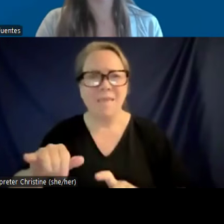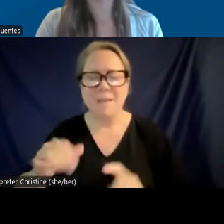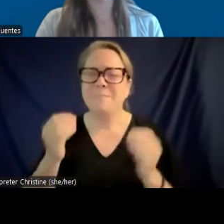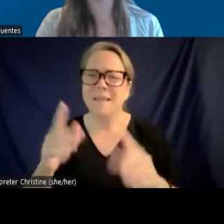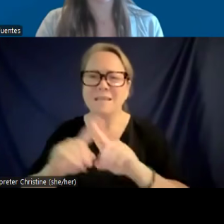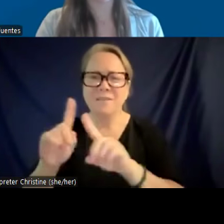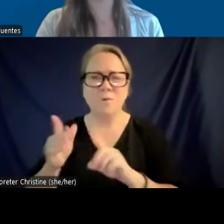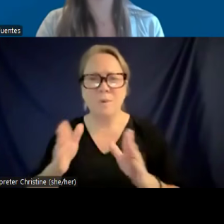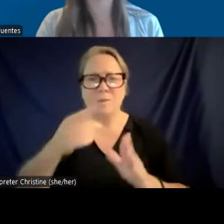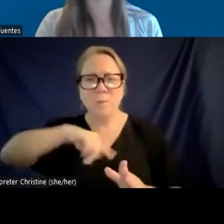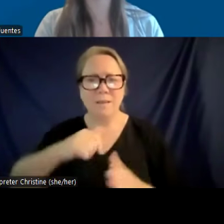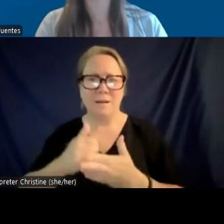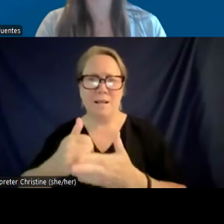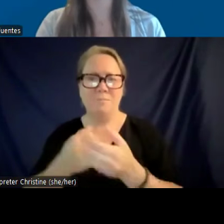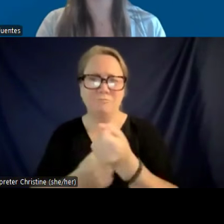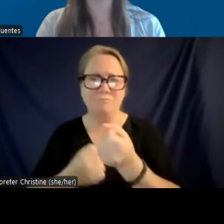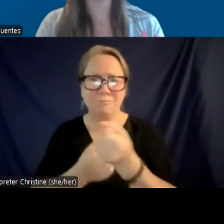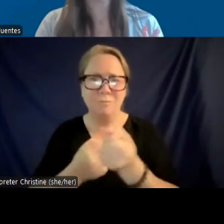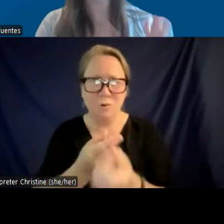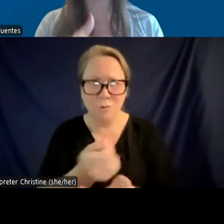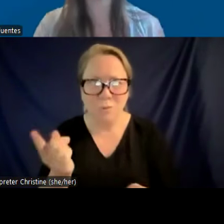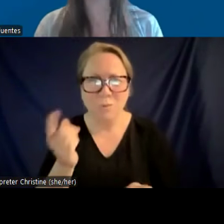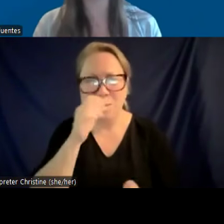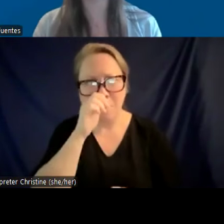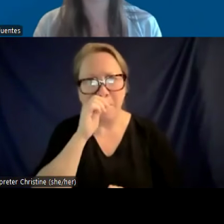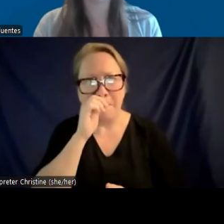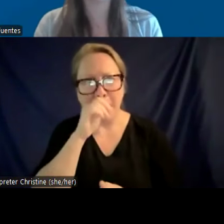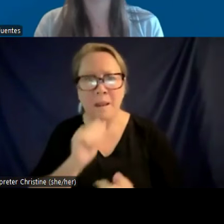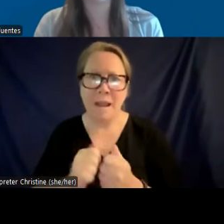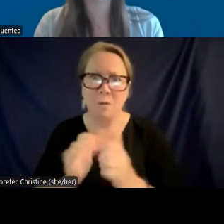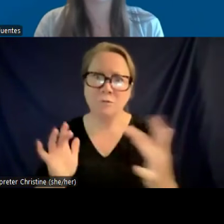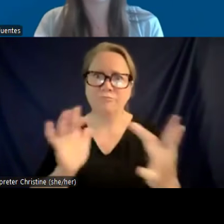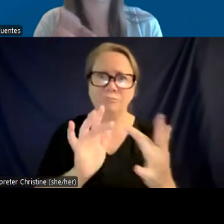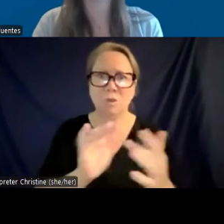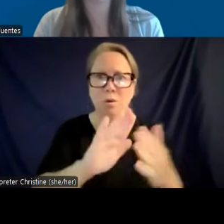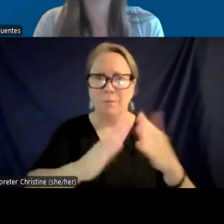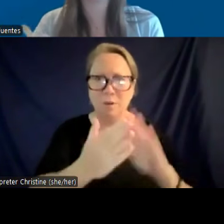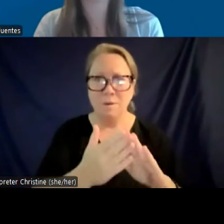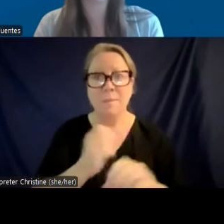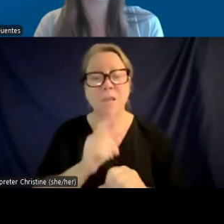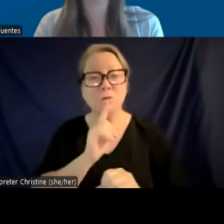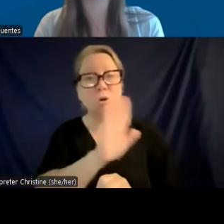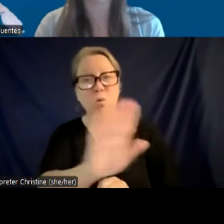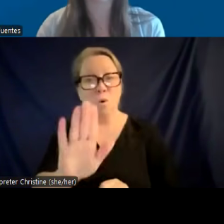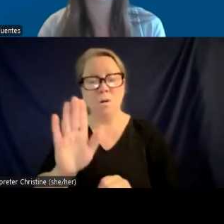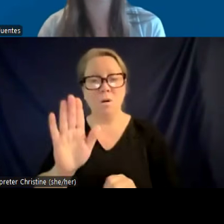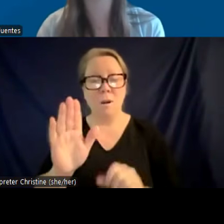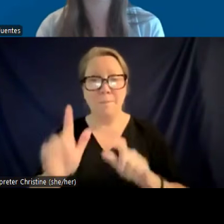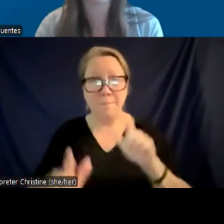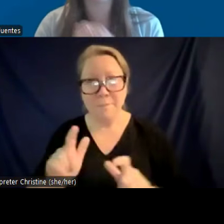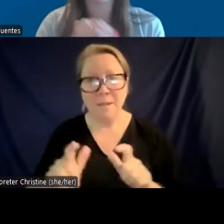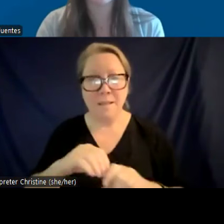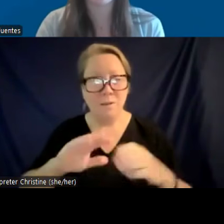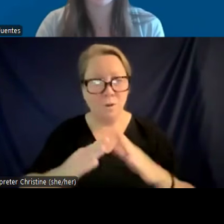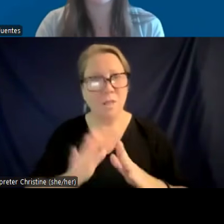ways we can support you in reaching out to your community to make sure that your residents' experiences are included